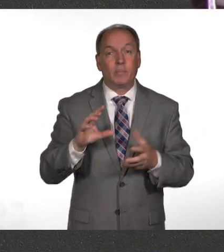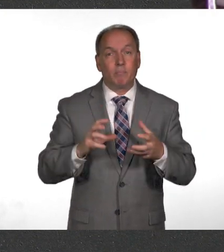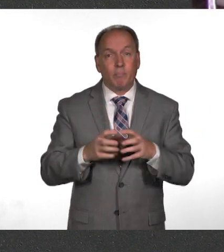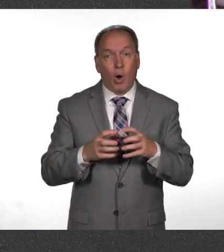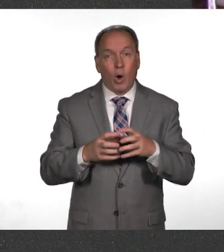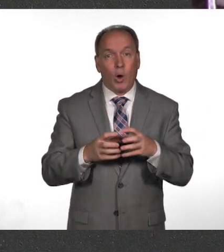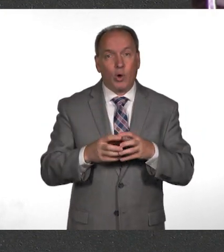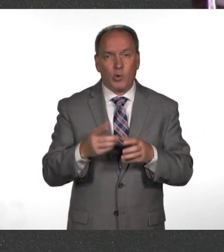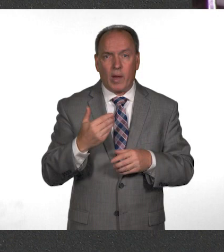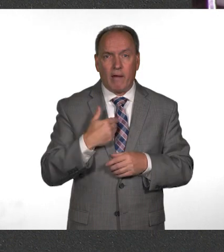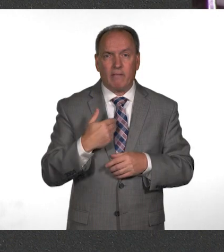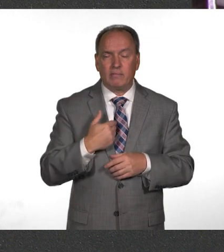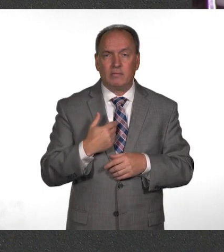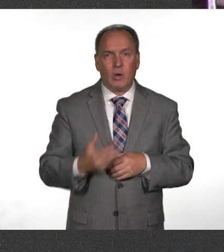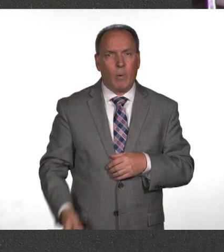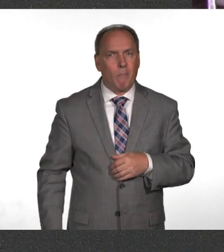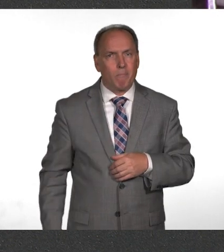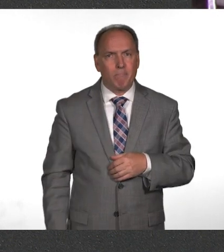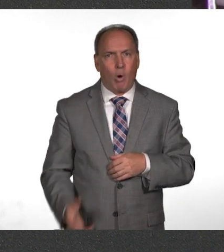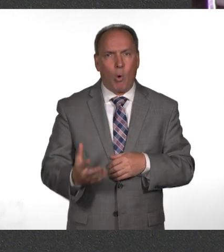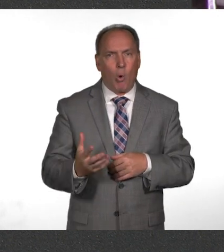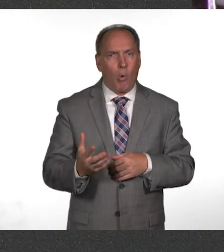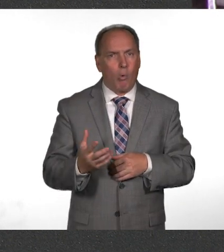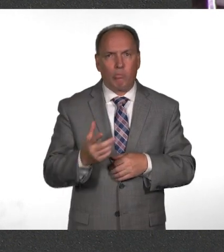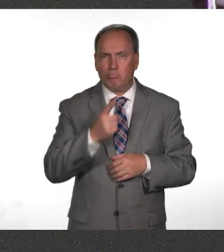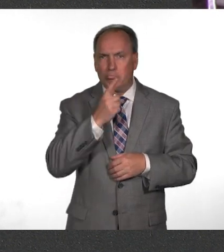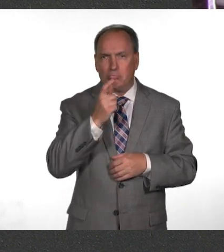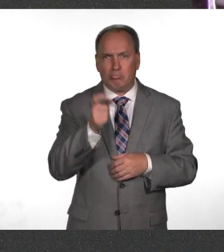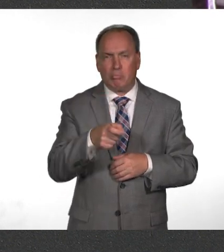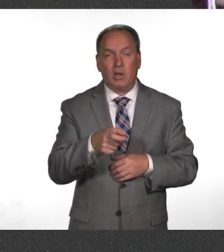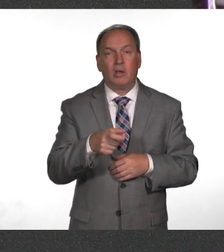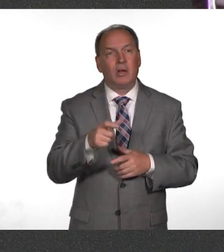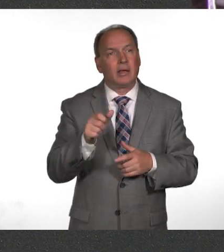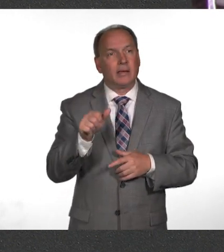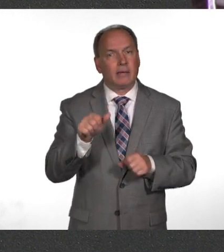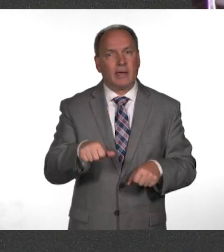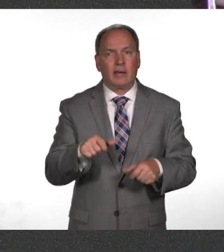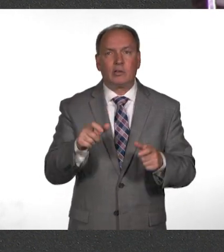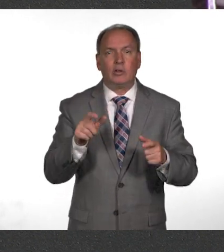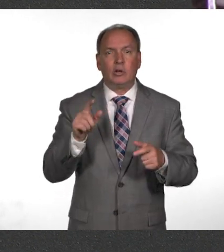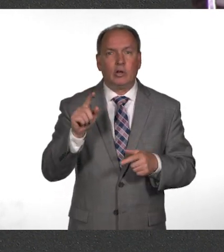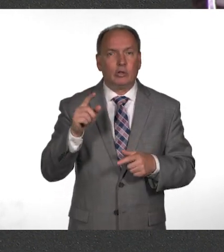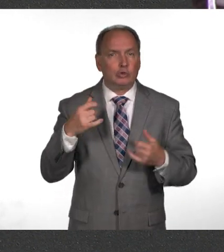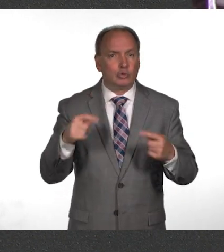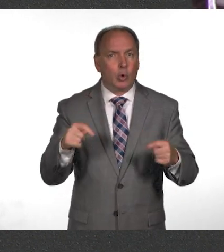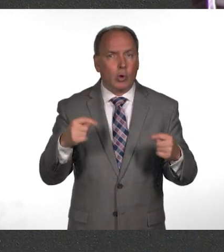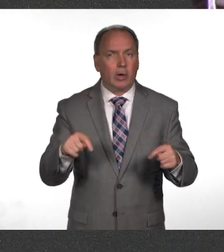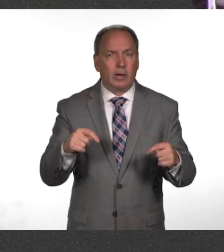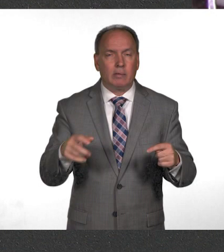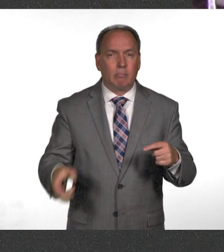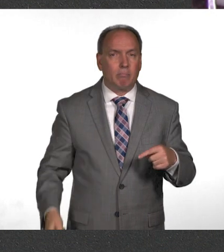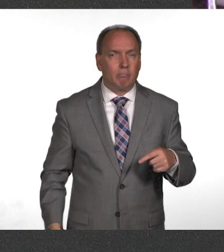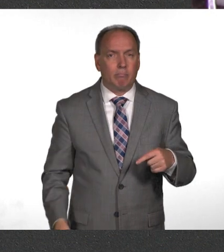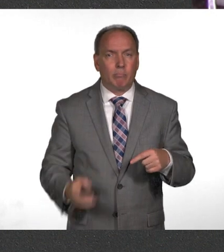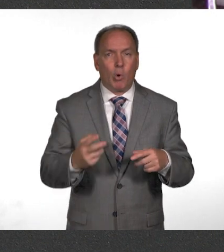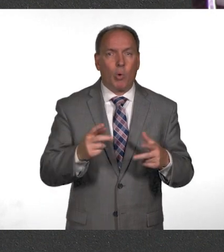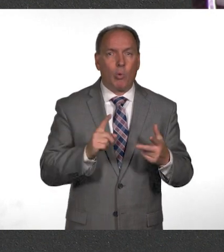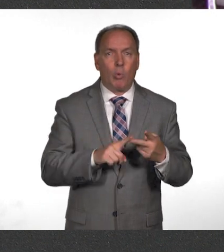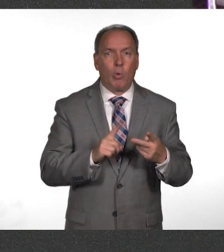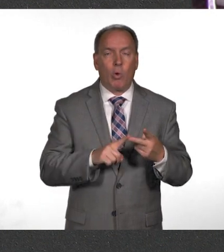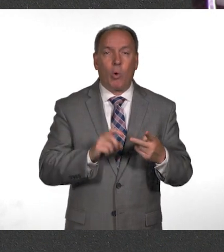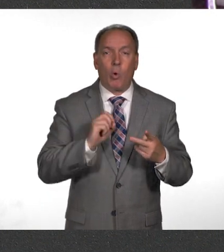you have. It doesn't have to be a bowling ball. You might have a little toy bowling ball, like that's what this one is.